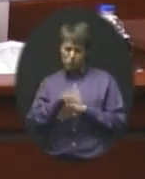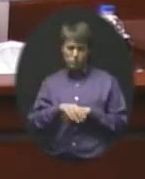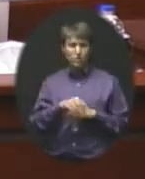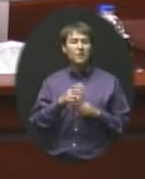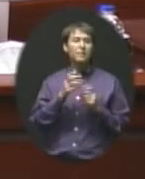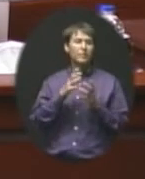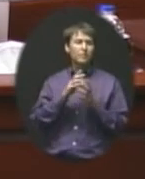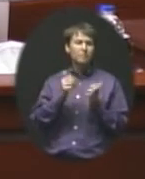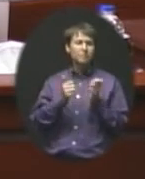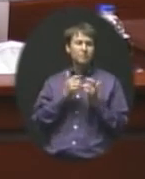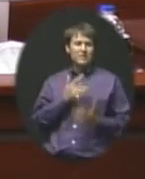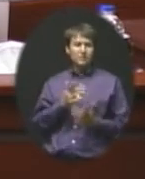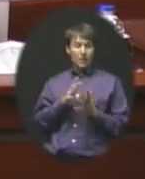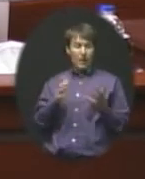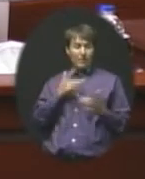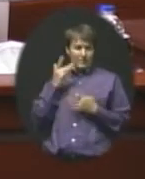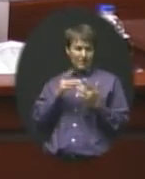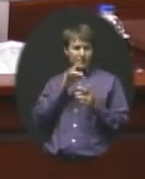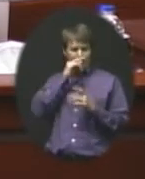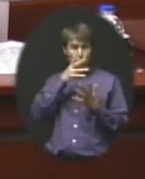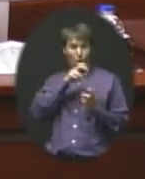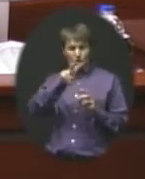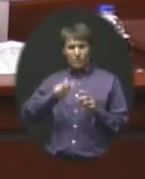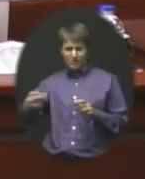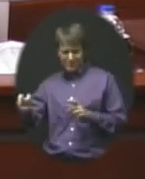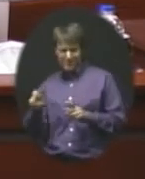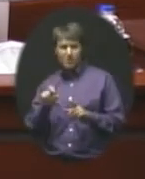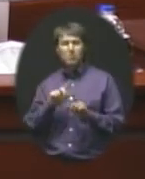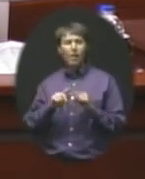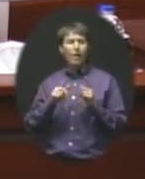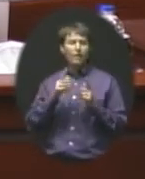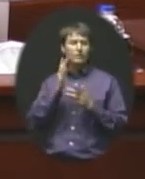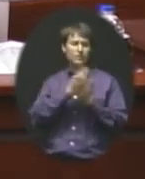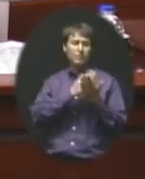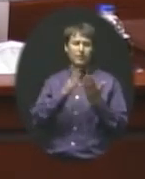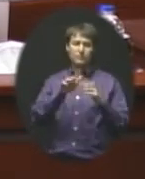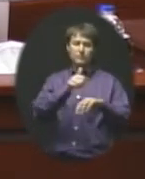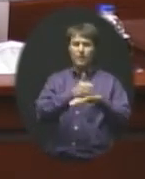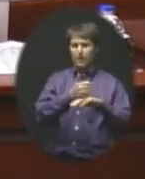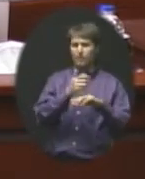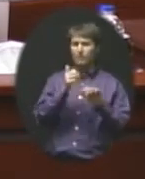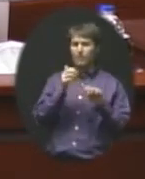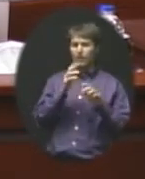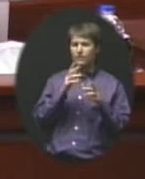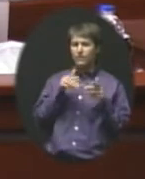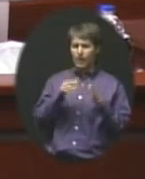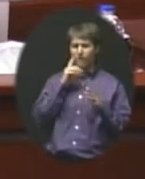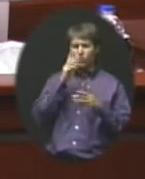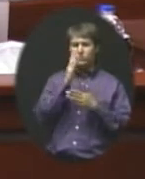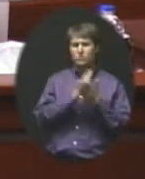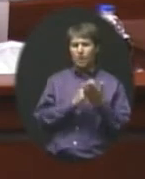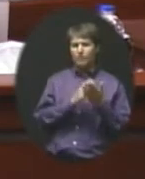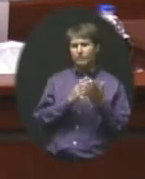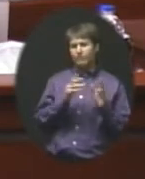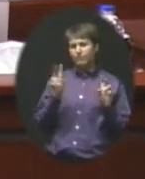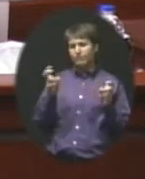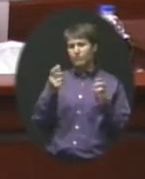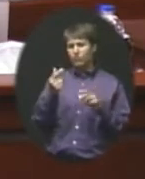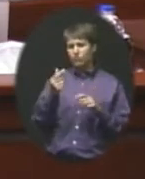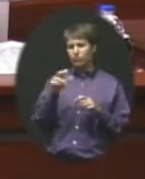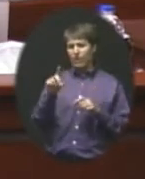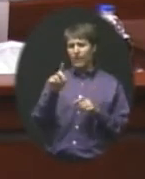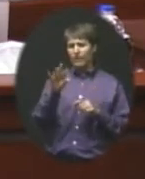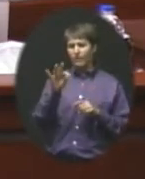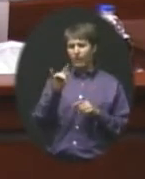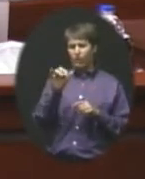a lot of excitement and kids want to go, but there are definitely some things in place that we can allow for some grandfathering in.